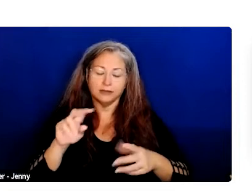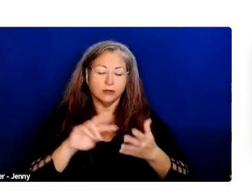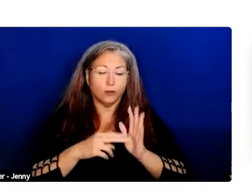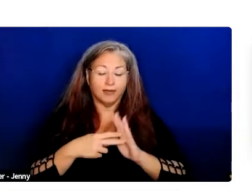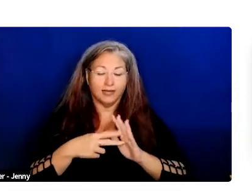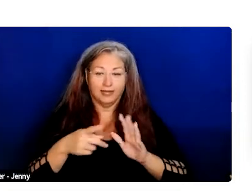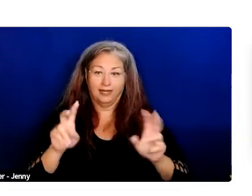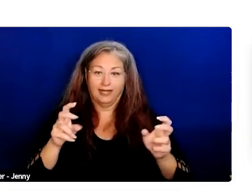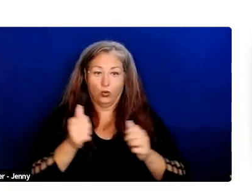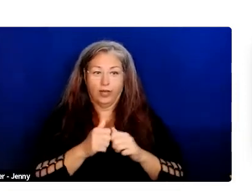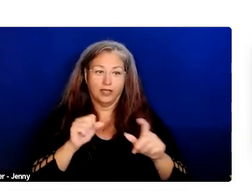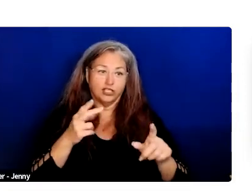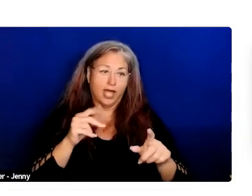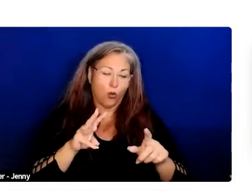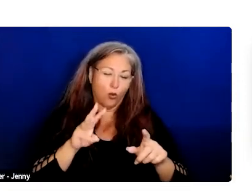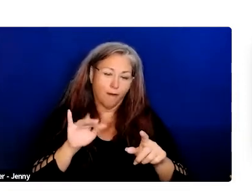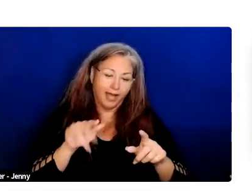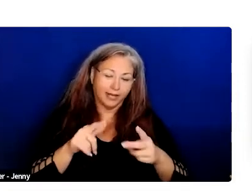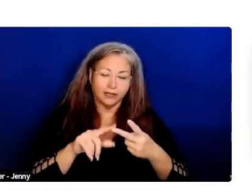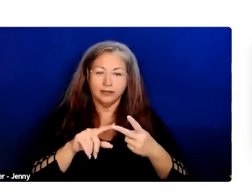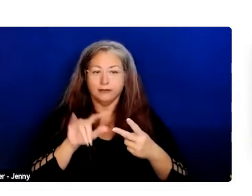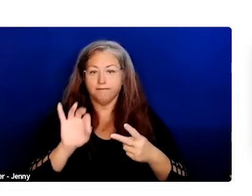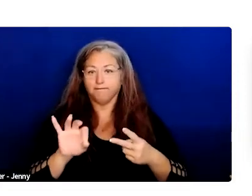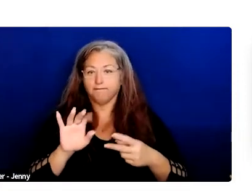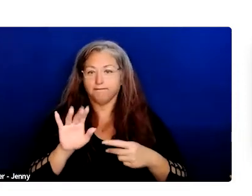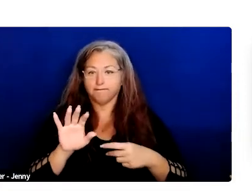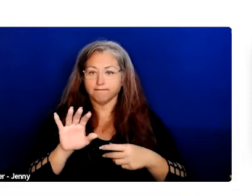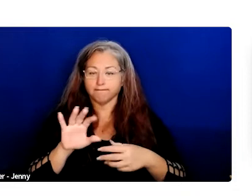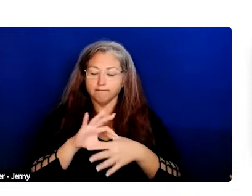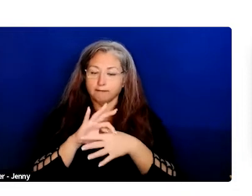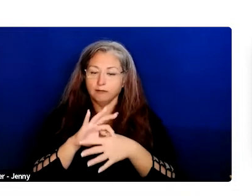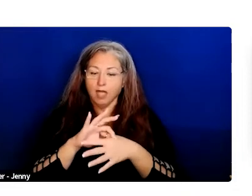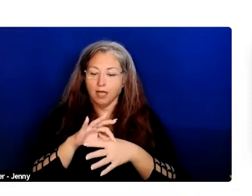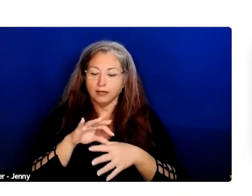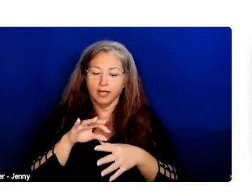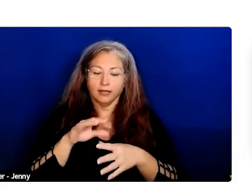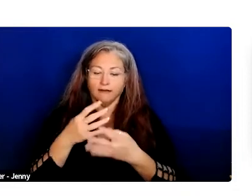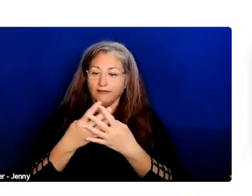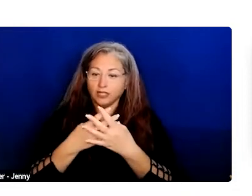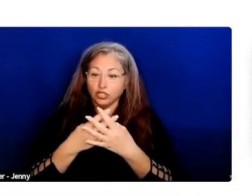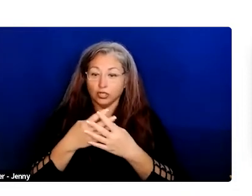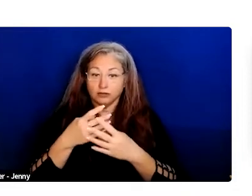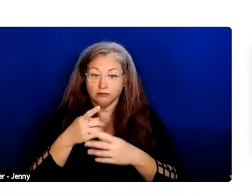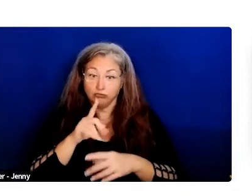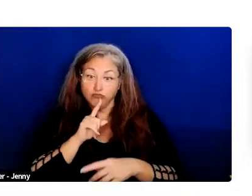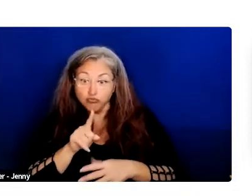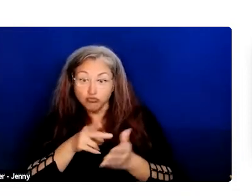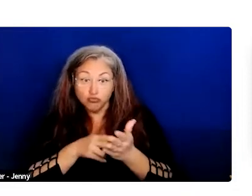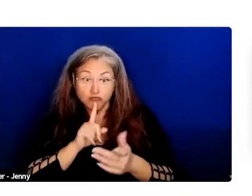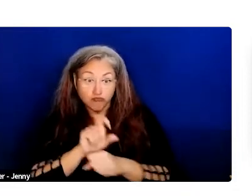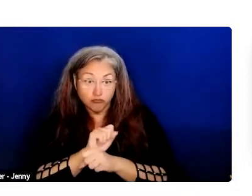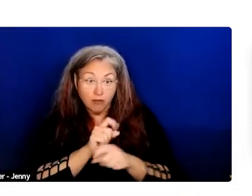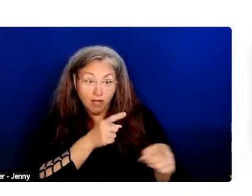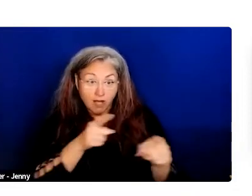comes to shadow banning, when it comes to content filtration, if it's true or not, if it's actually happening or